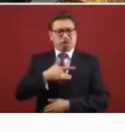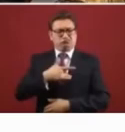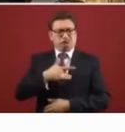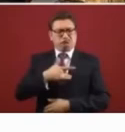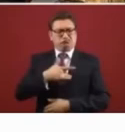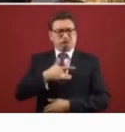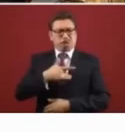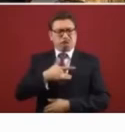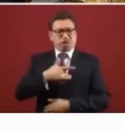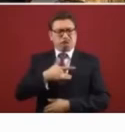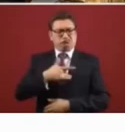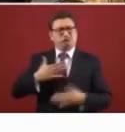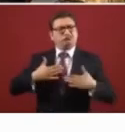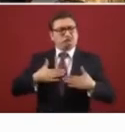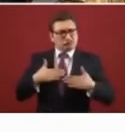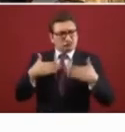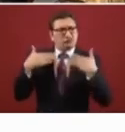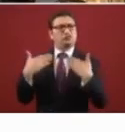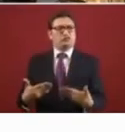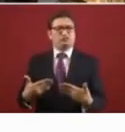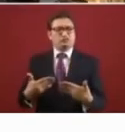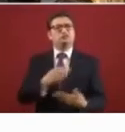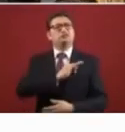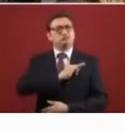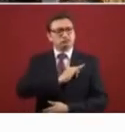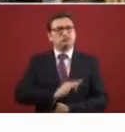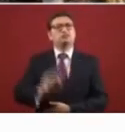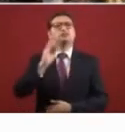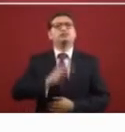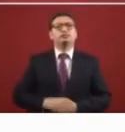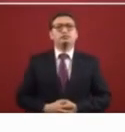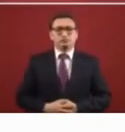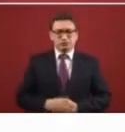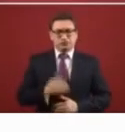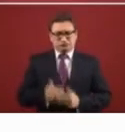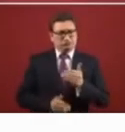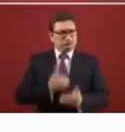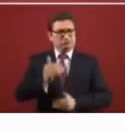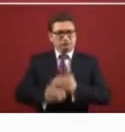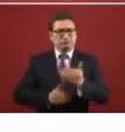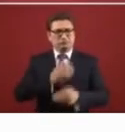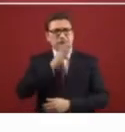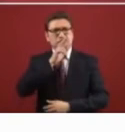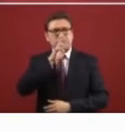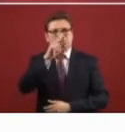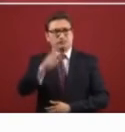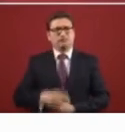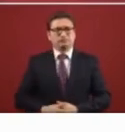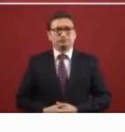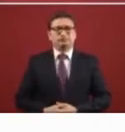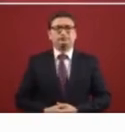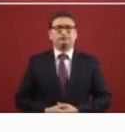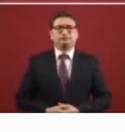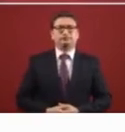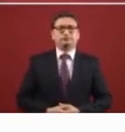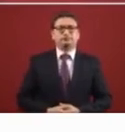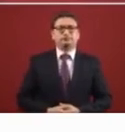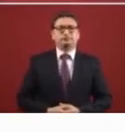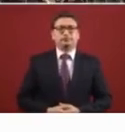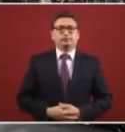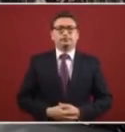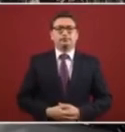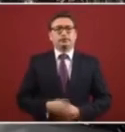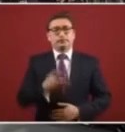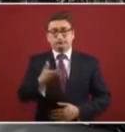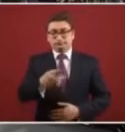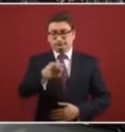are confident de que vamos a poder avanzar. That we will be able to